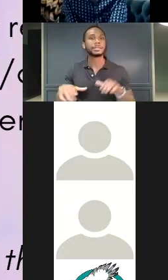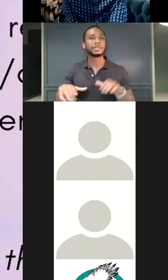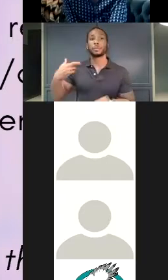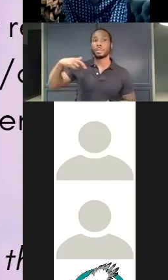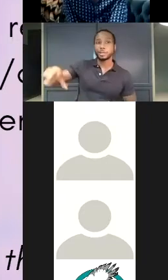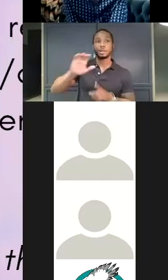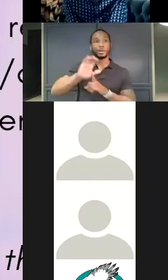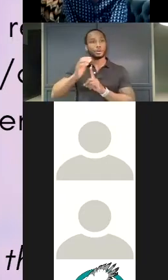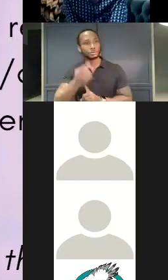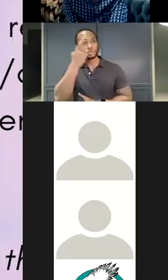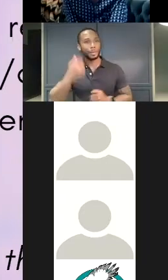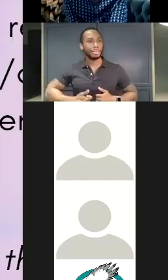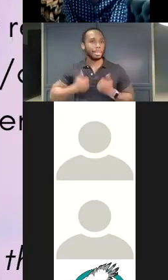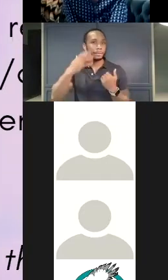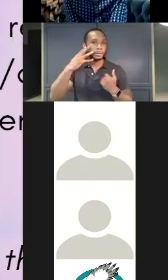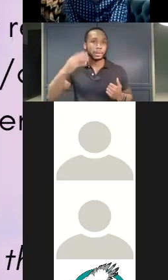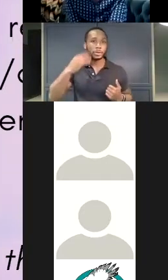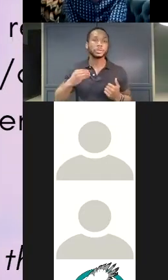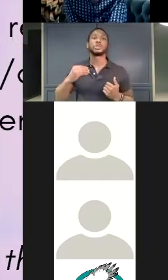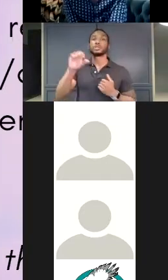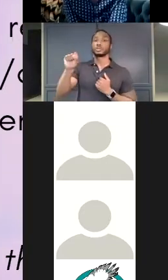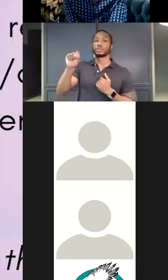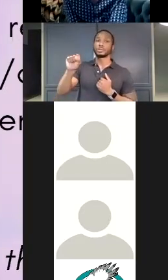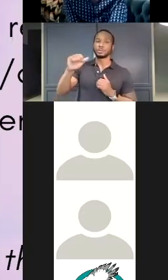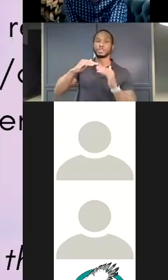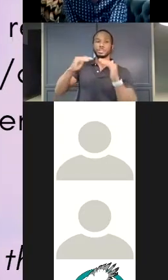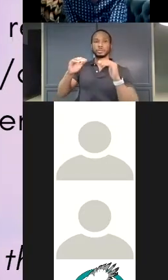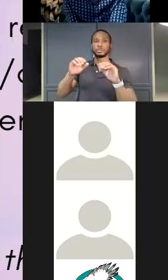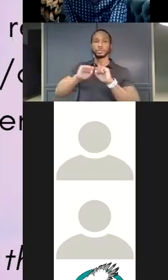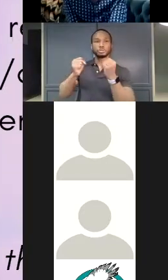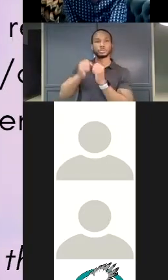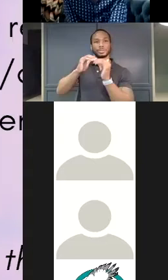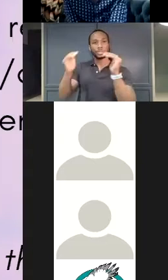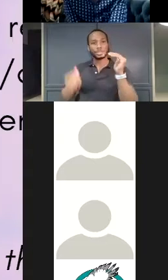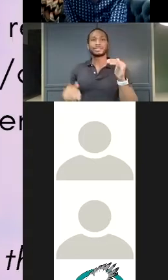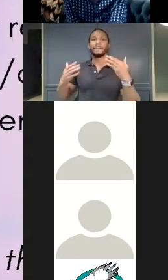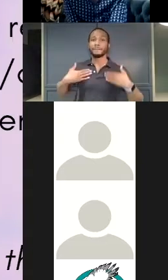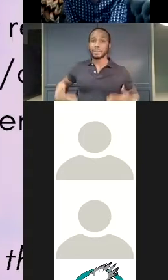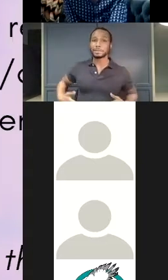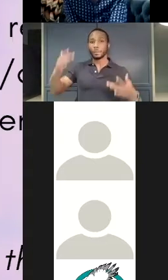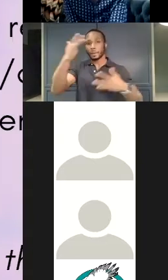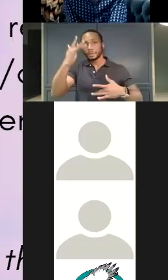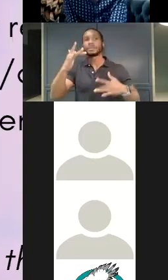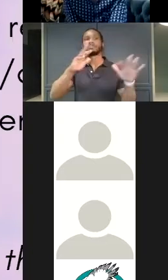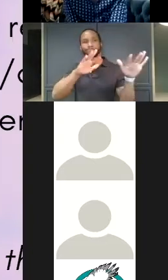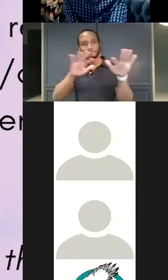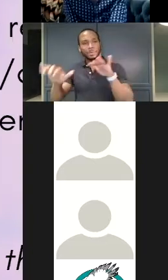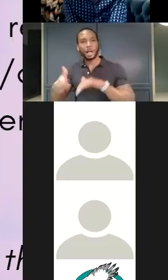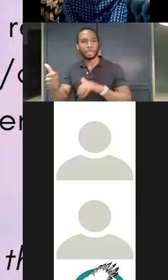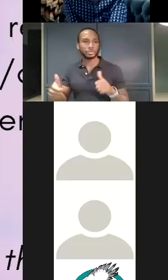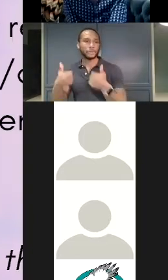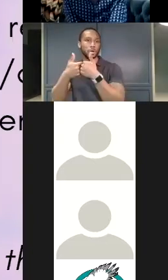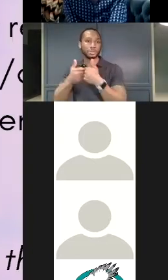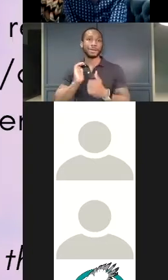culture, traumatic life experiences, social injustice, physical illness, and/or other difficulties. Our lives